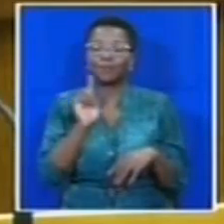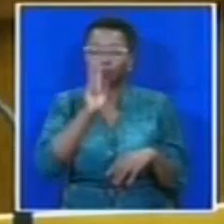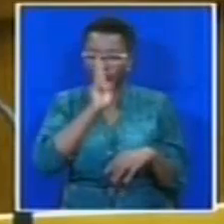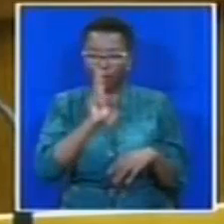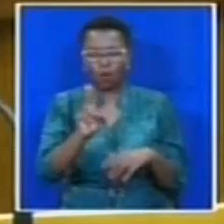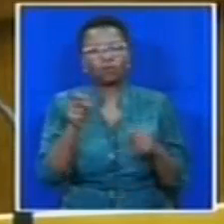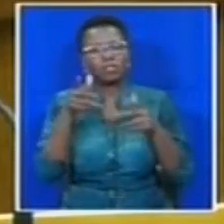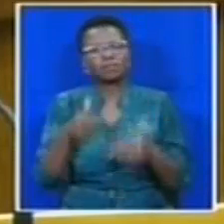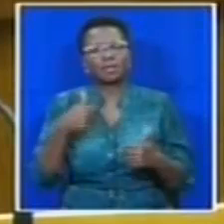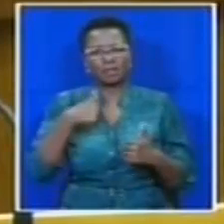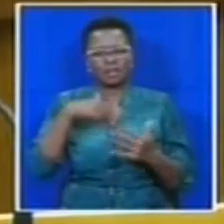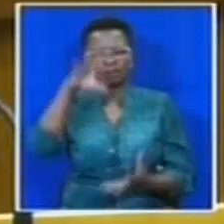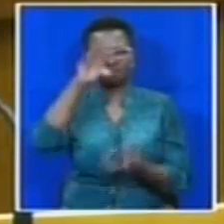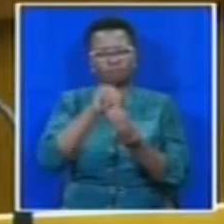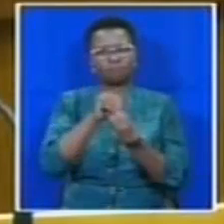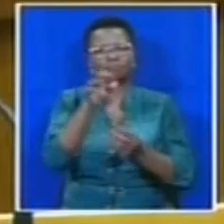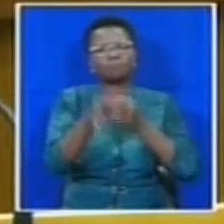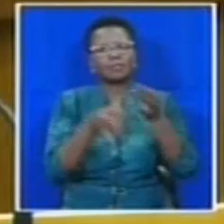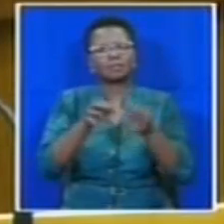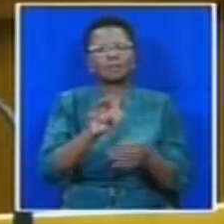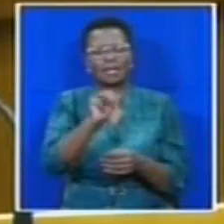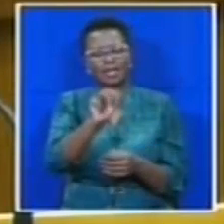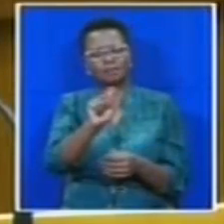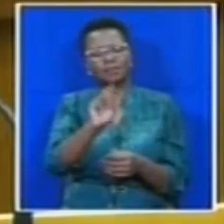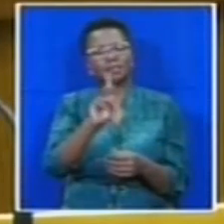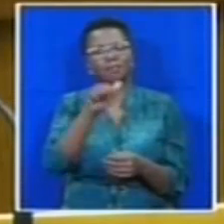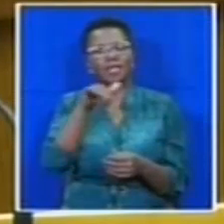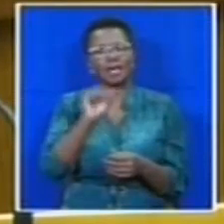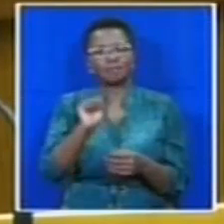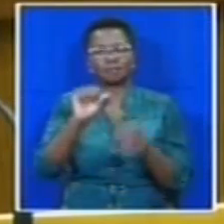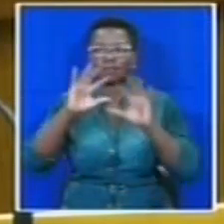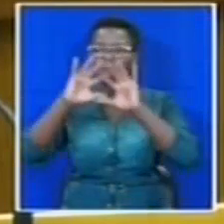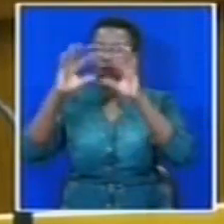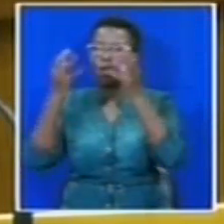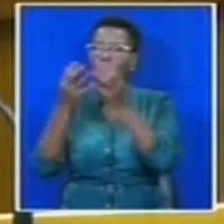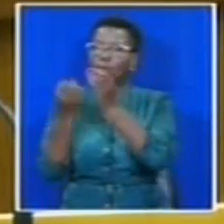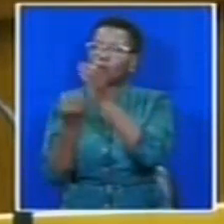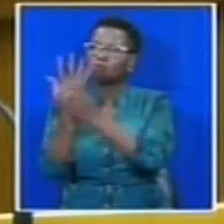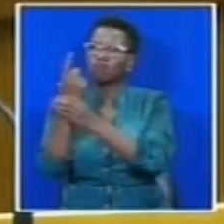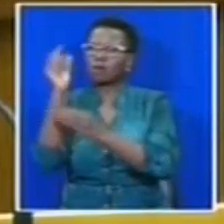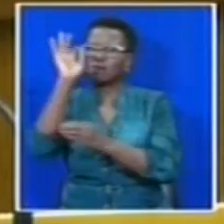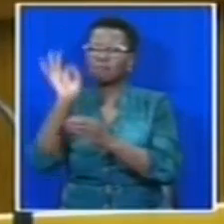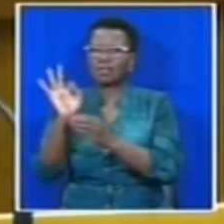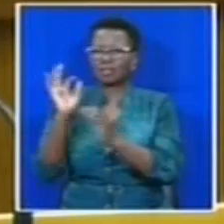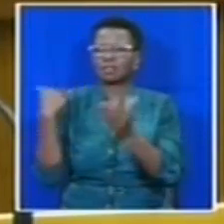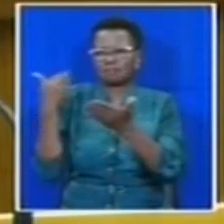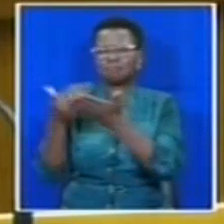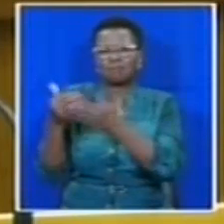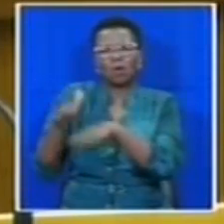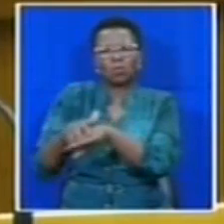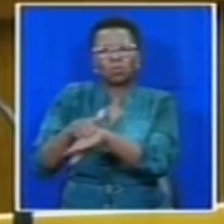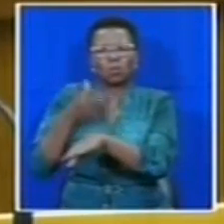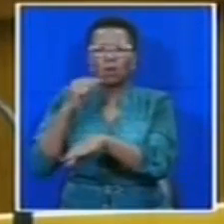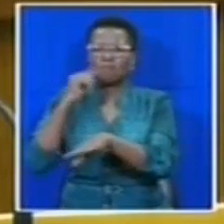me to summarize the medium-term outlook. Global growth, as we all know, has slowed, affecting investment